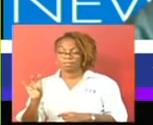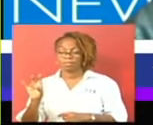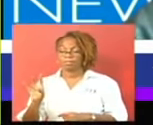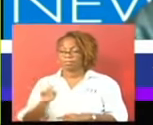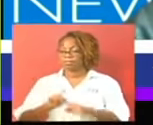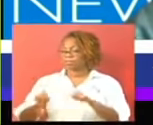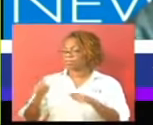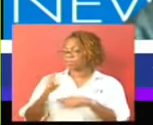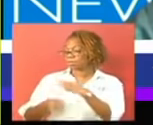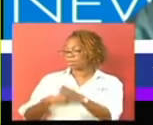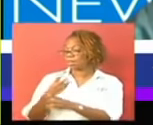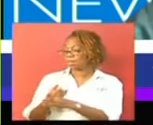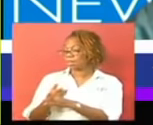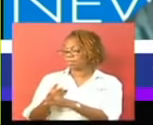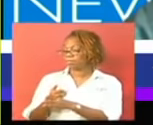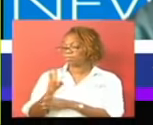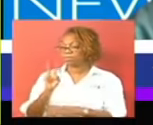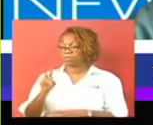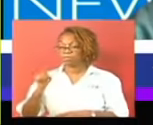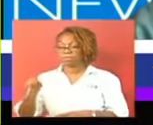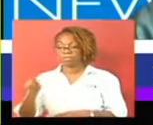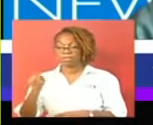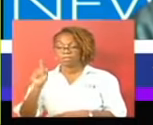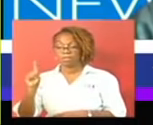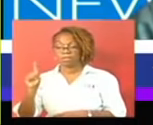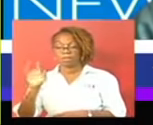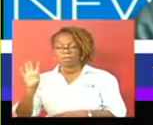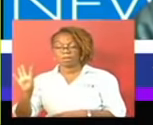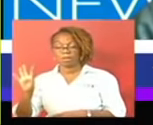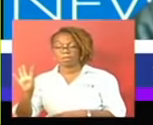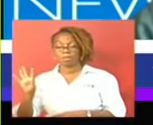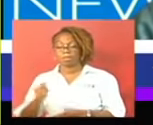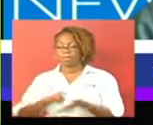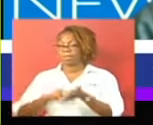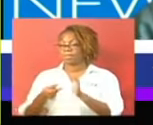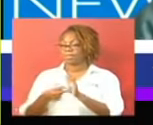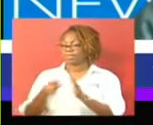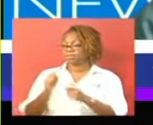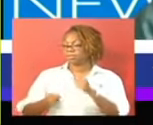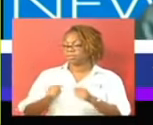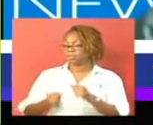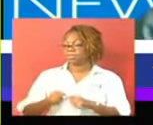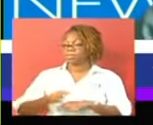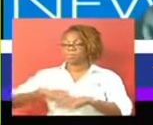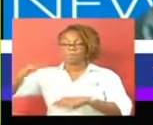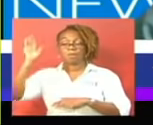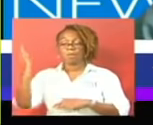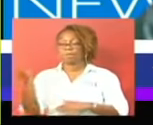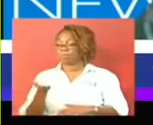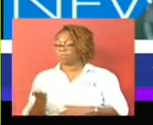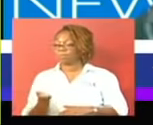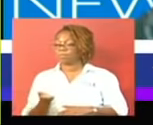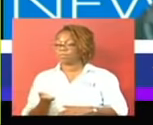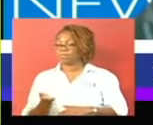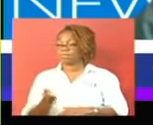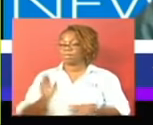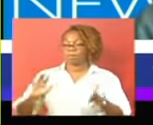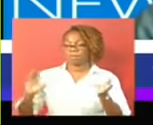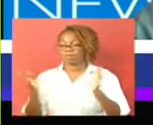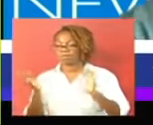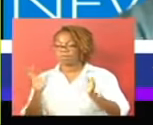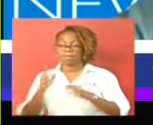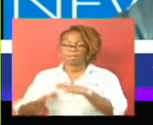is 2.14. Hence, Trinidad and Tobago has a higher case fatality ratio than the rest of the world. So I just want to find out if that is correct. My first